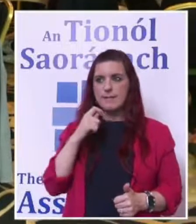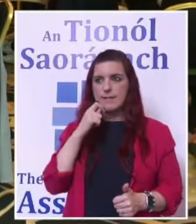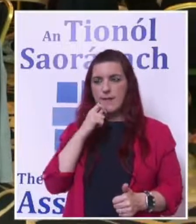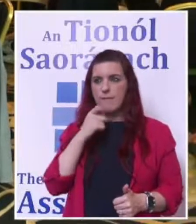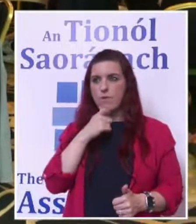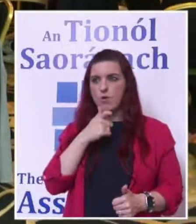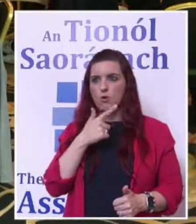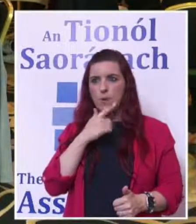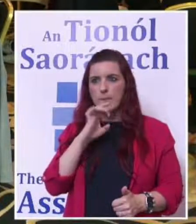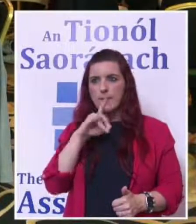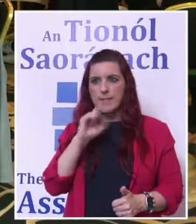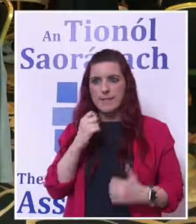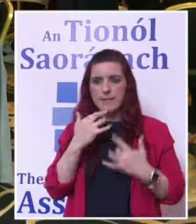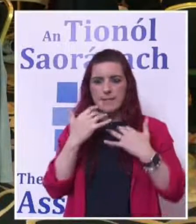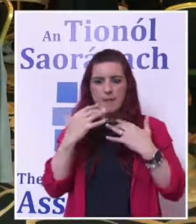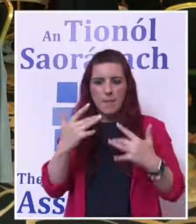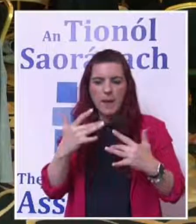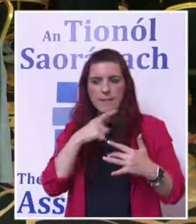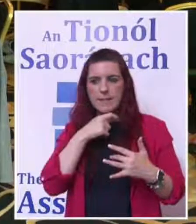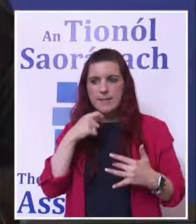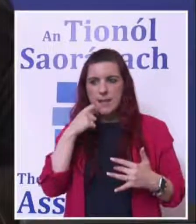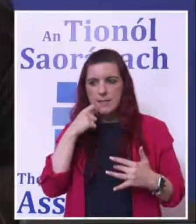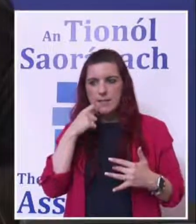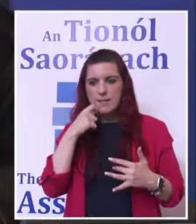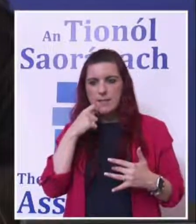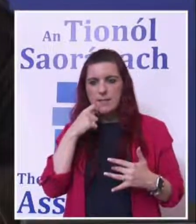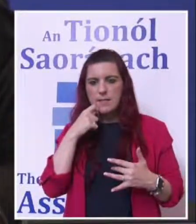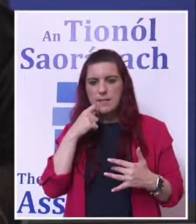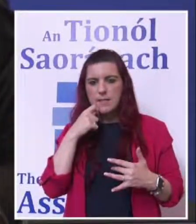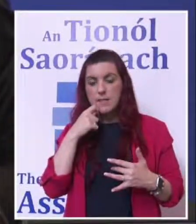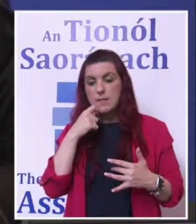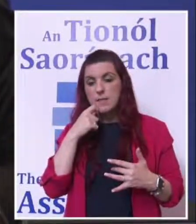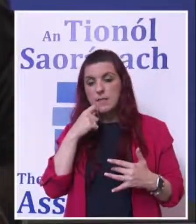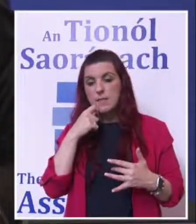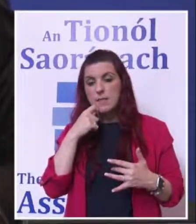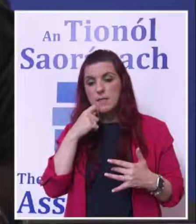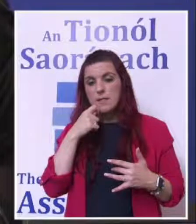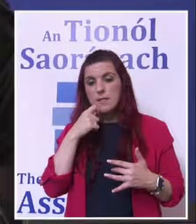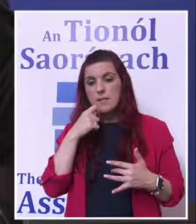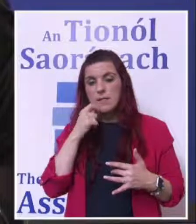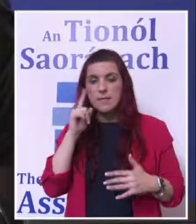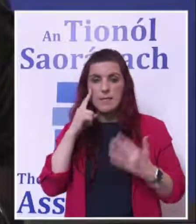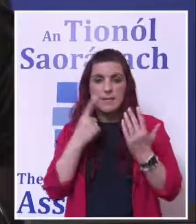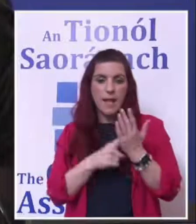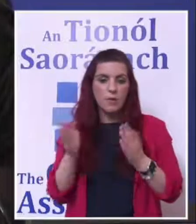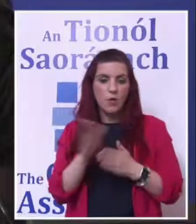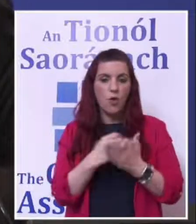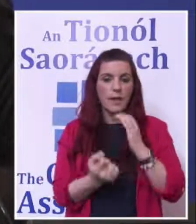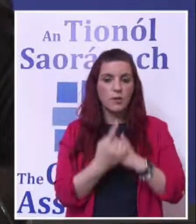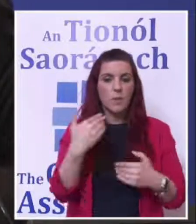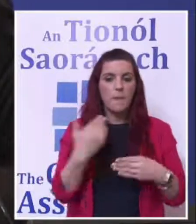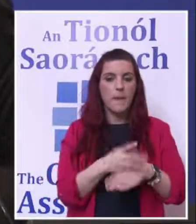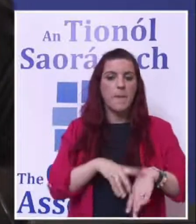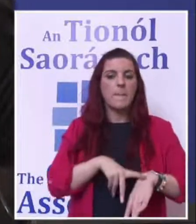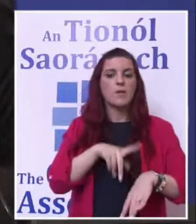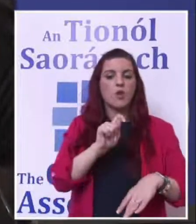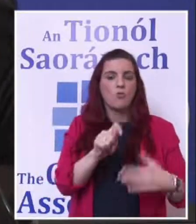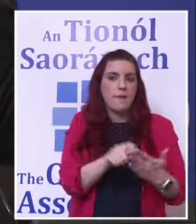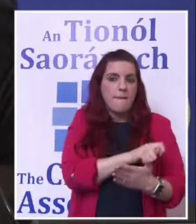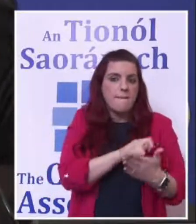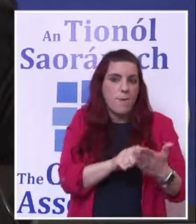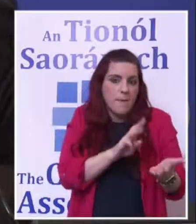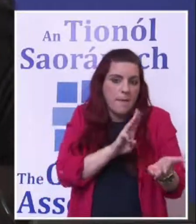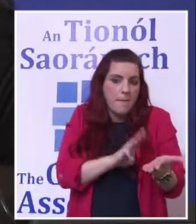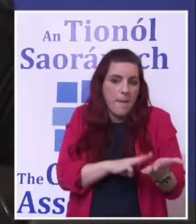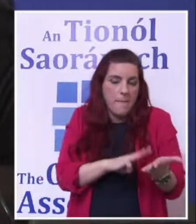City Assembly are as follows, and I quote, third last bullet, determine all issues by a majority of the votes of